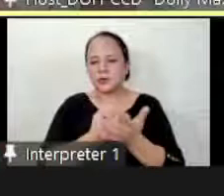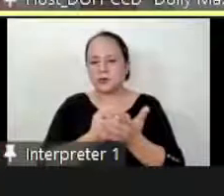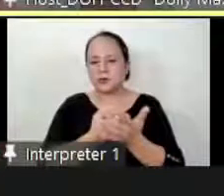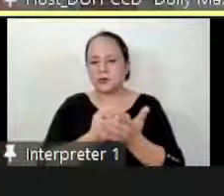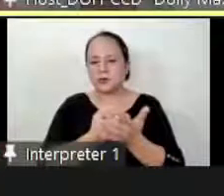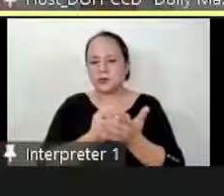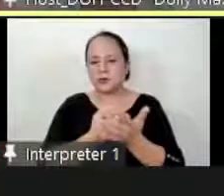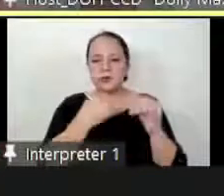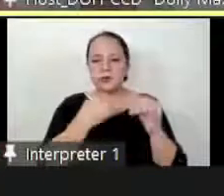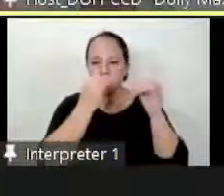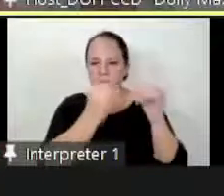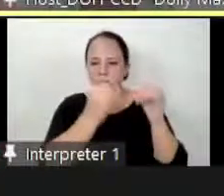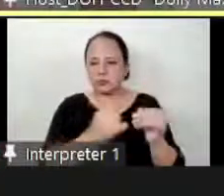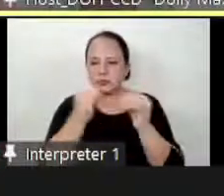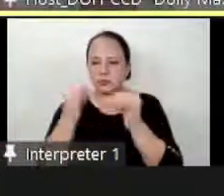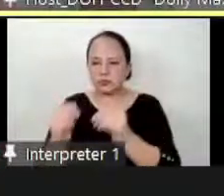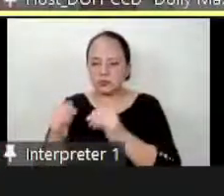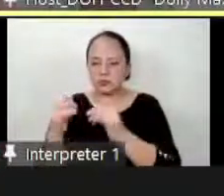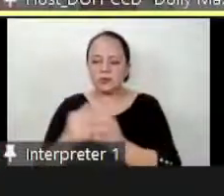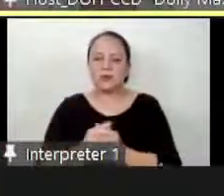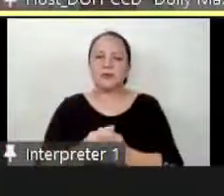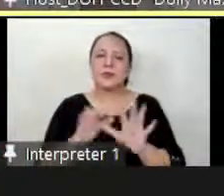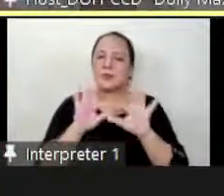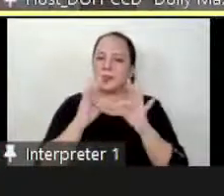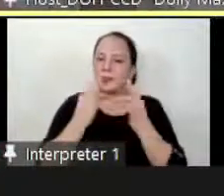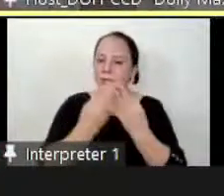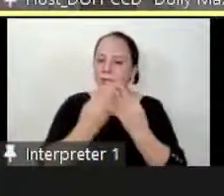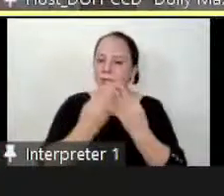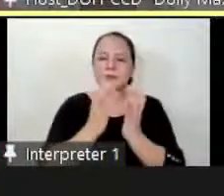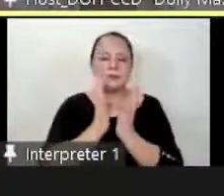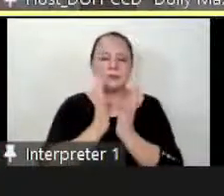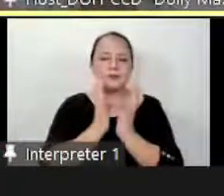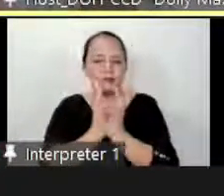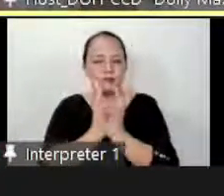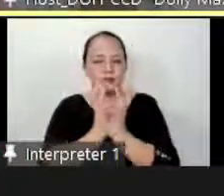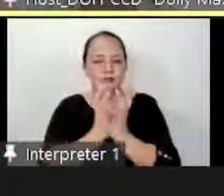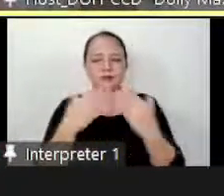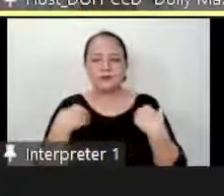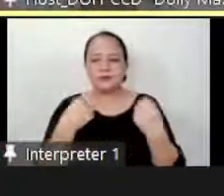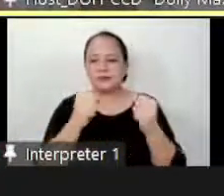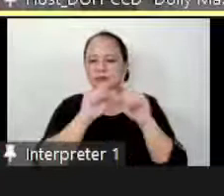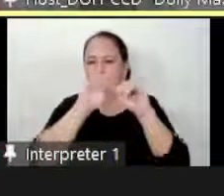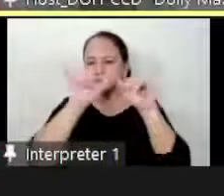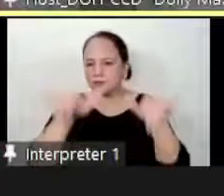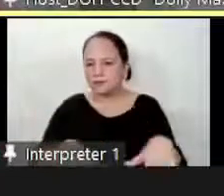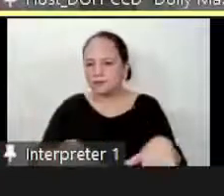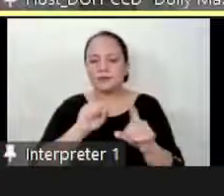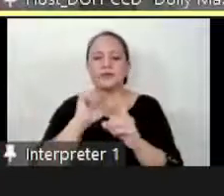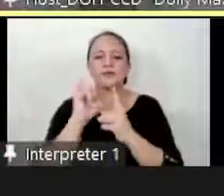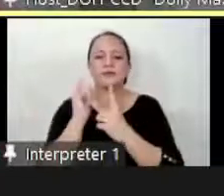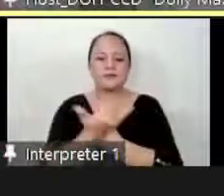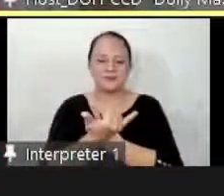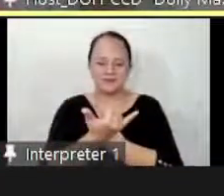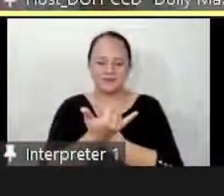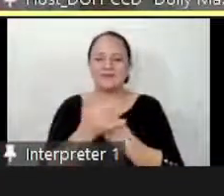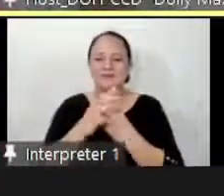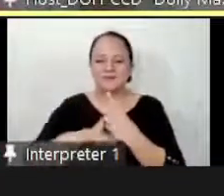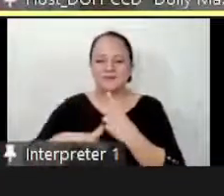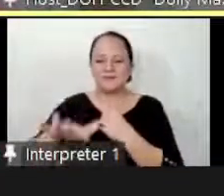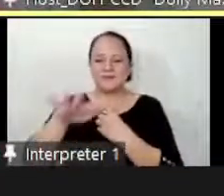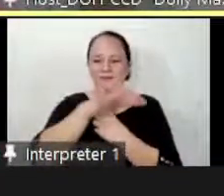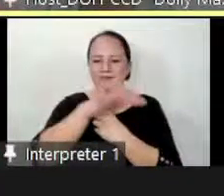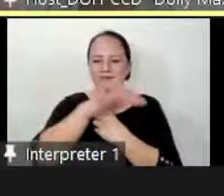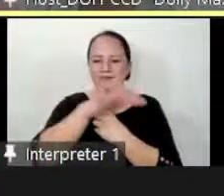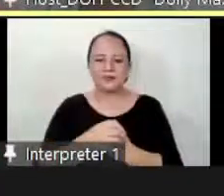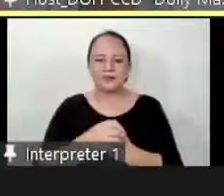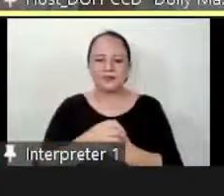in individuals, families, communities, the health system, and the society at large. Through